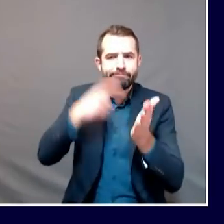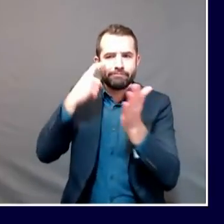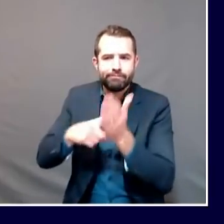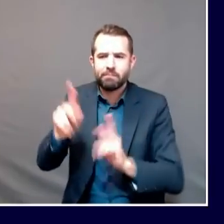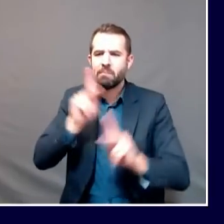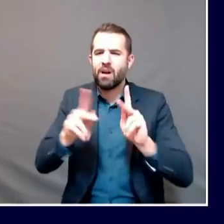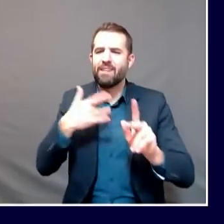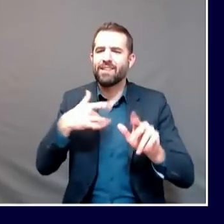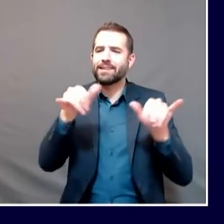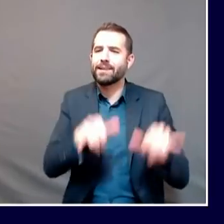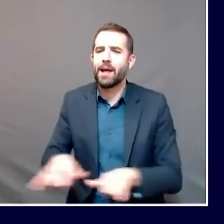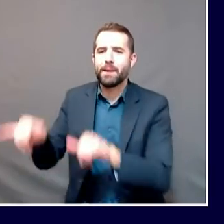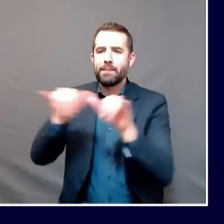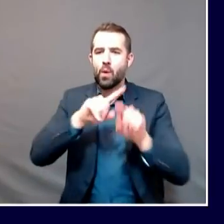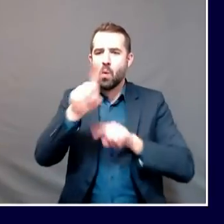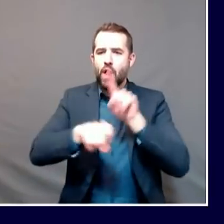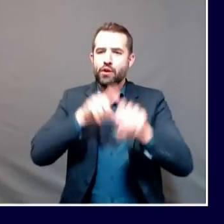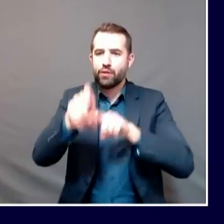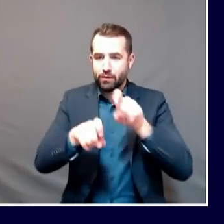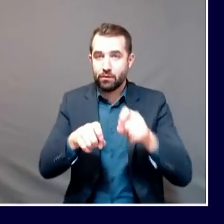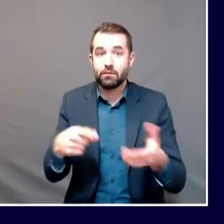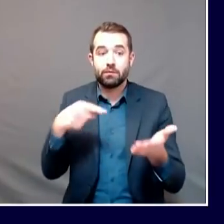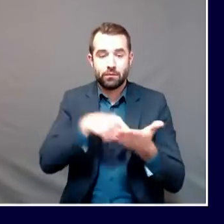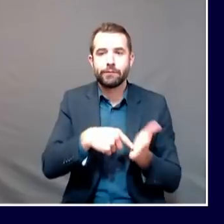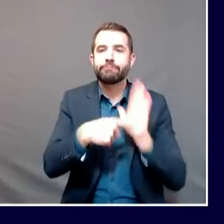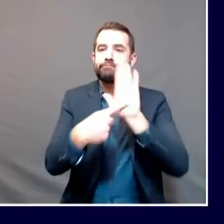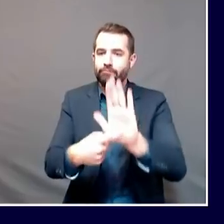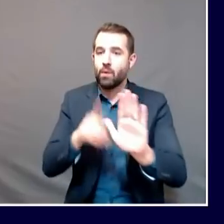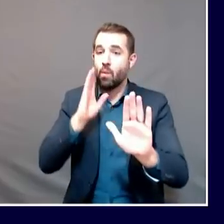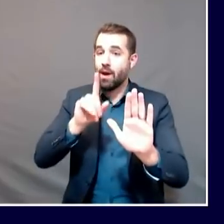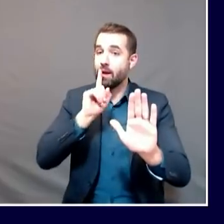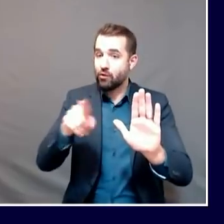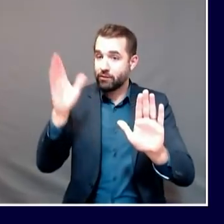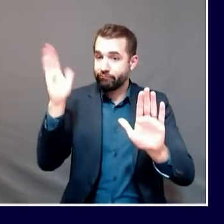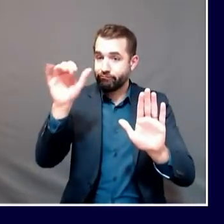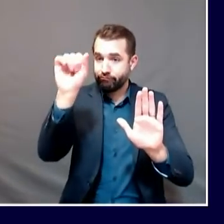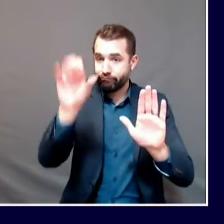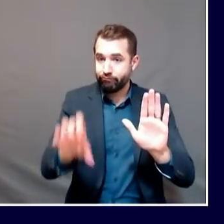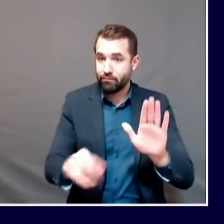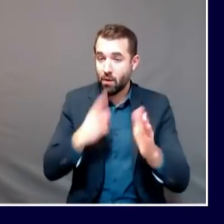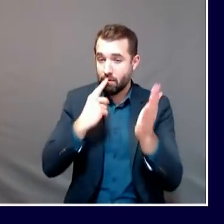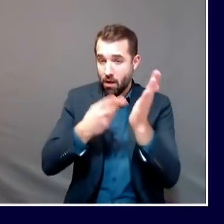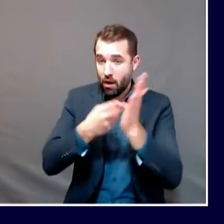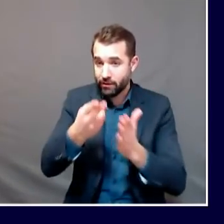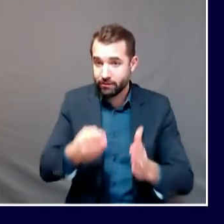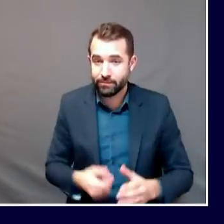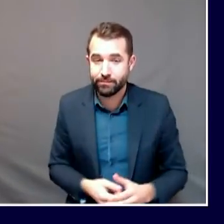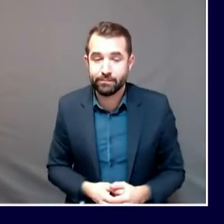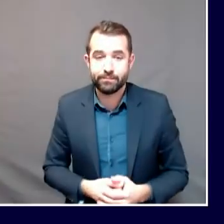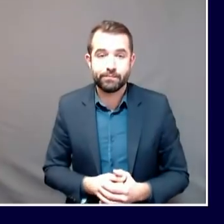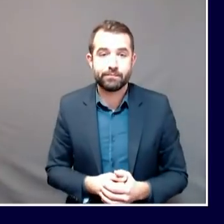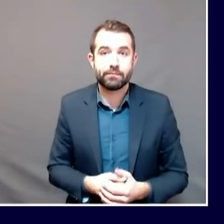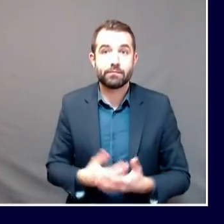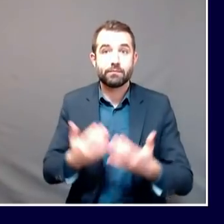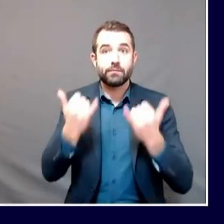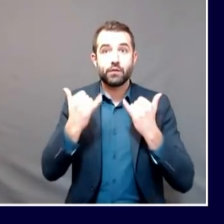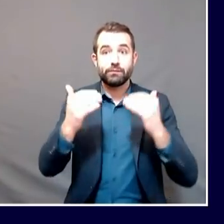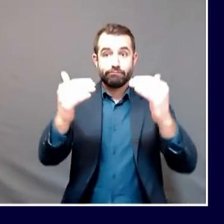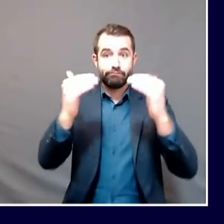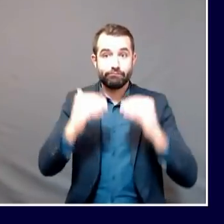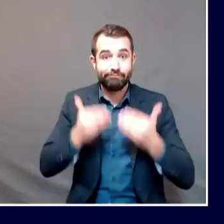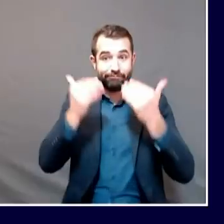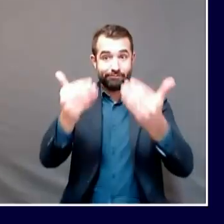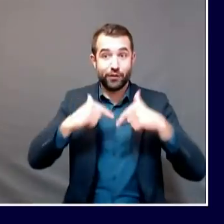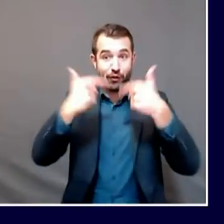able to provide you straight, up-to-date answers on. So with that, We're going to turn things over to our colleagues in the media.